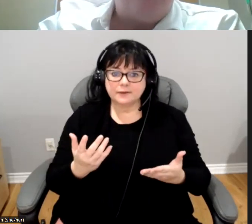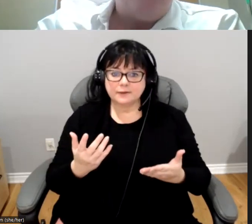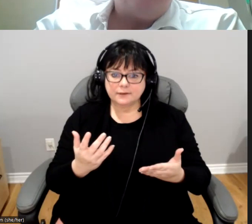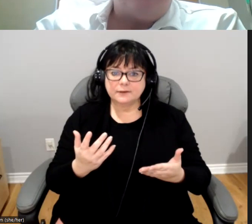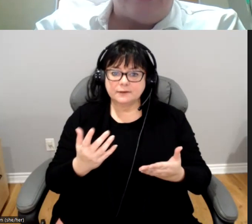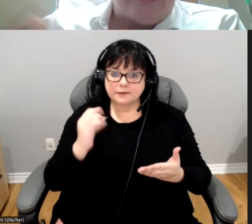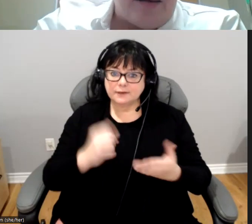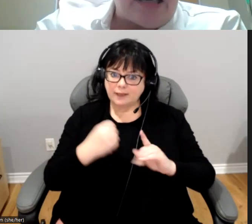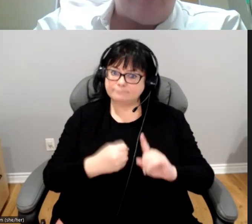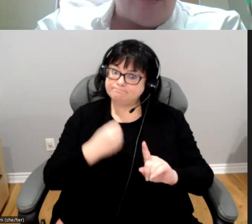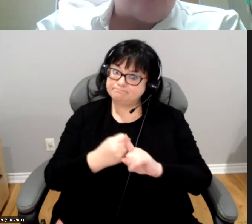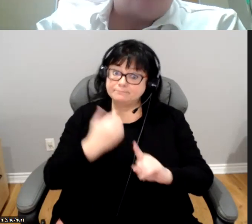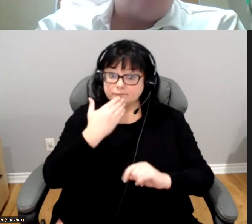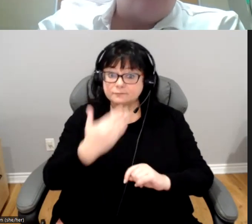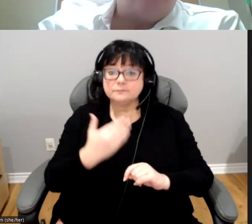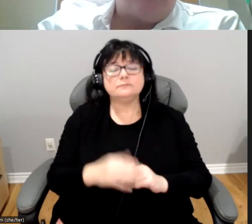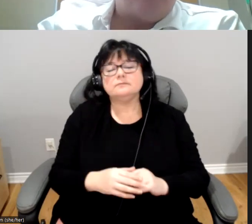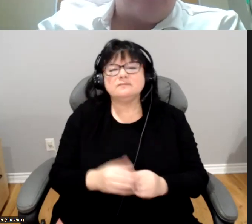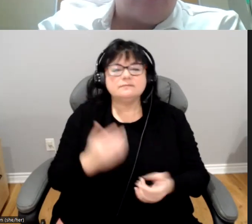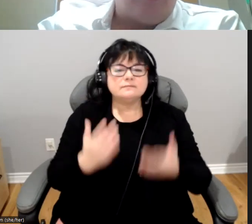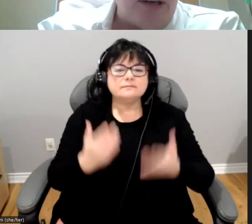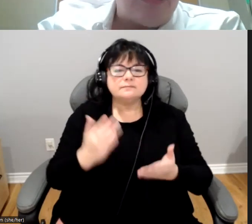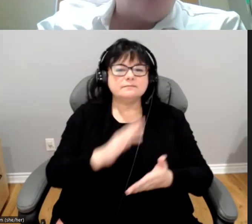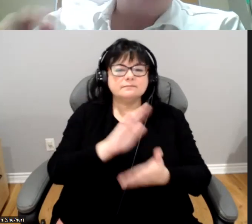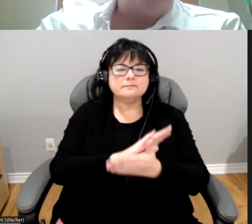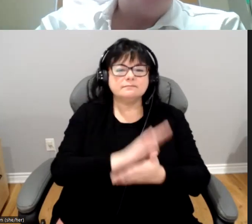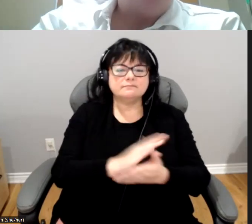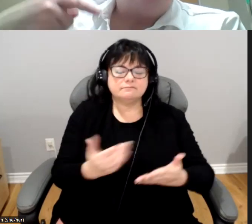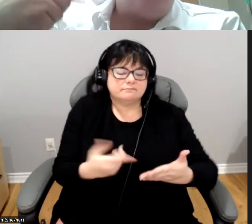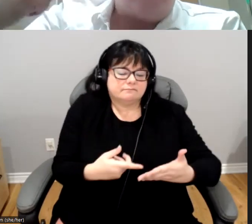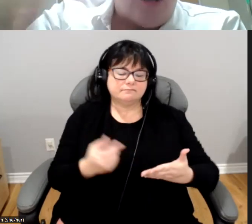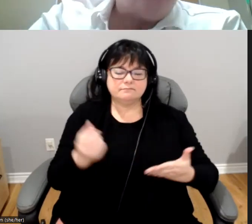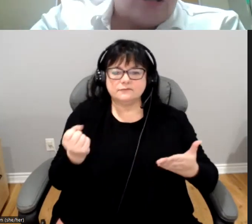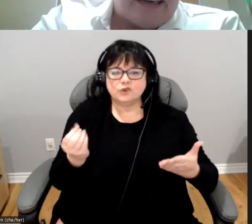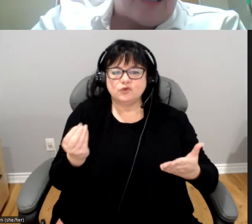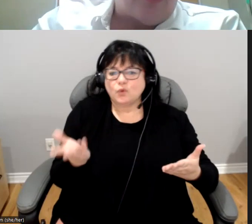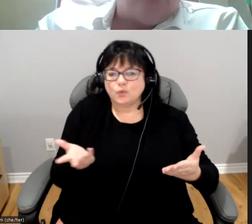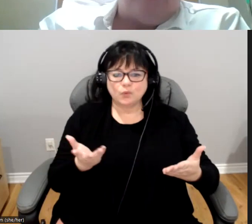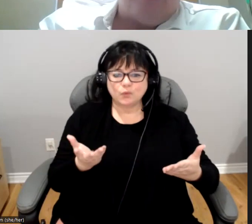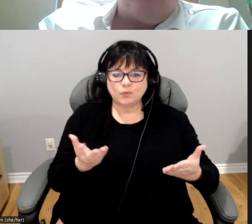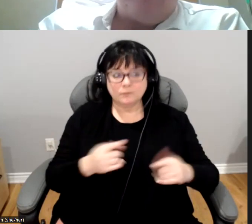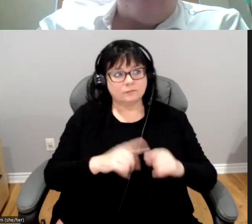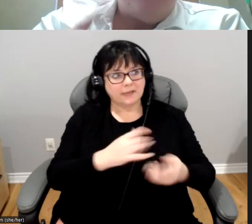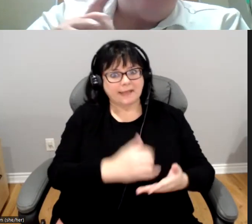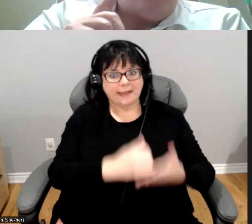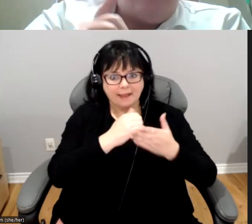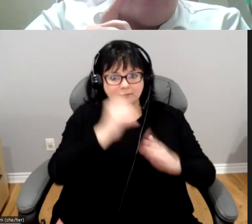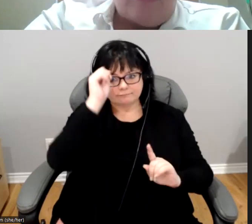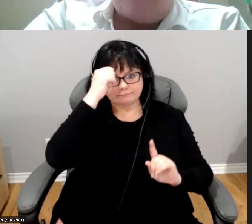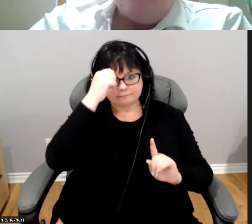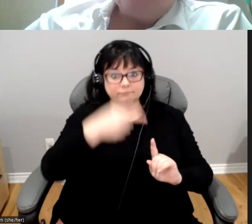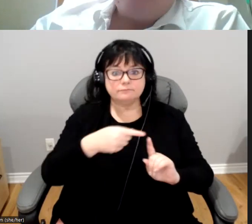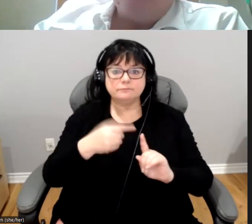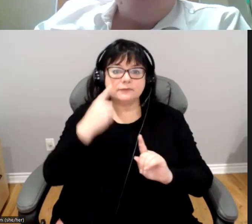changer. So academically, maybe it's not worth the paper that it's been printed on, but functionally, it could very much be that.